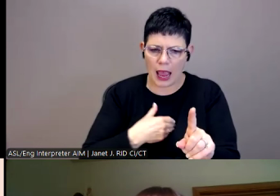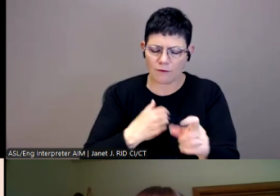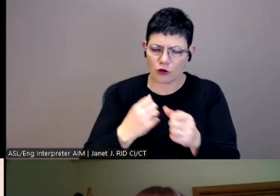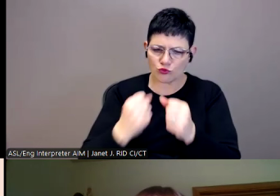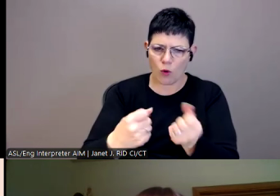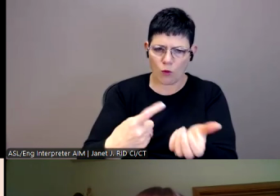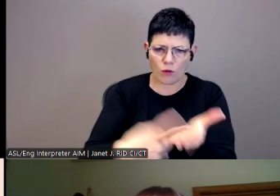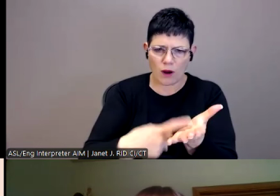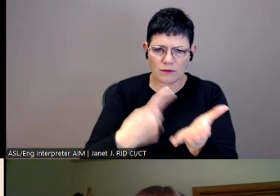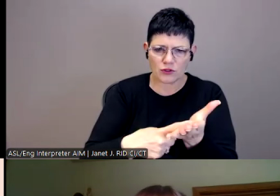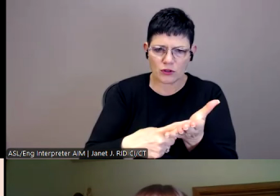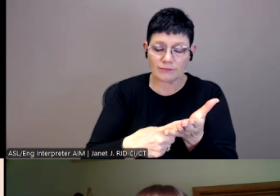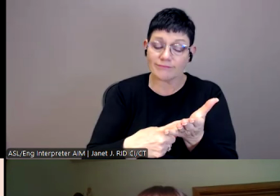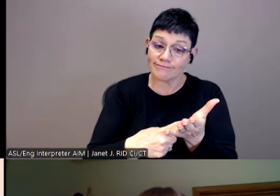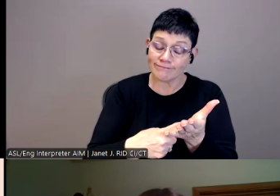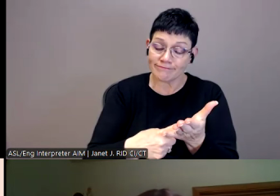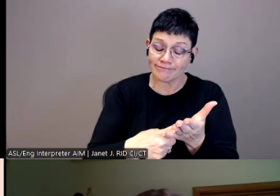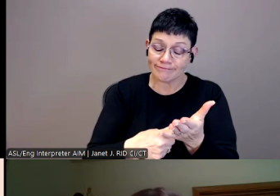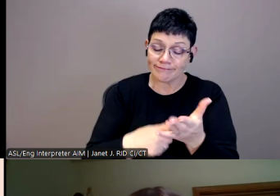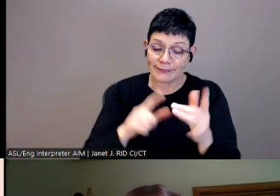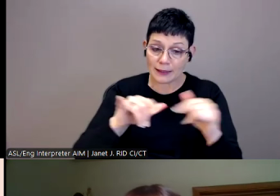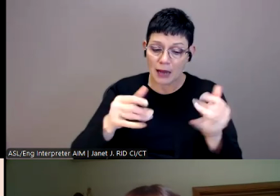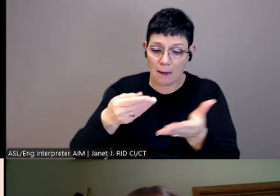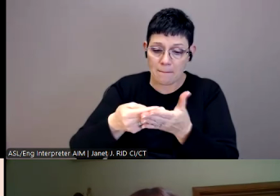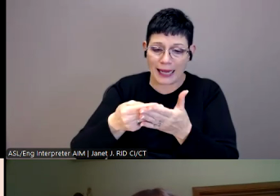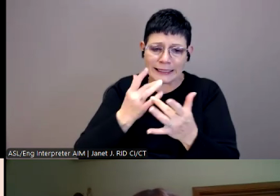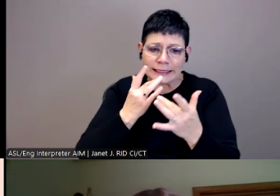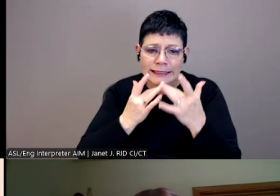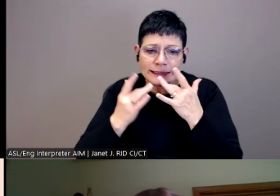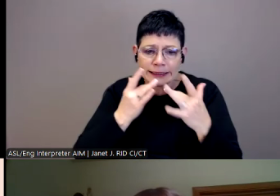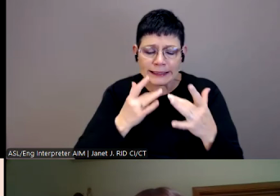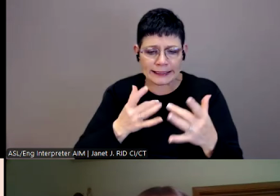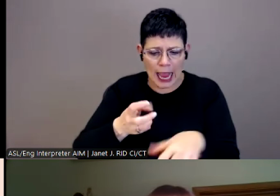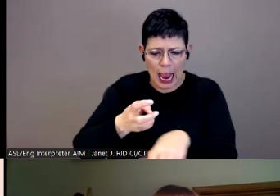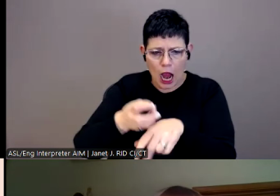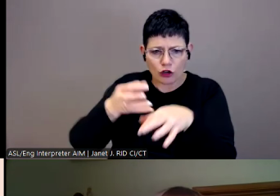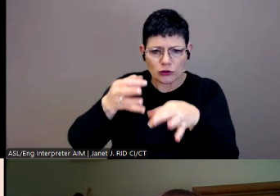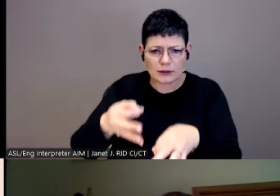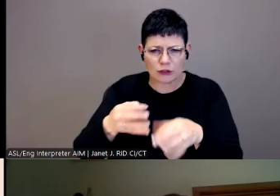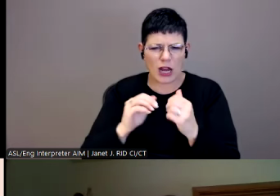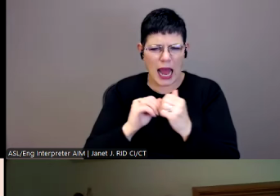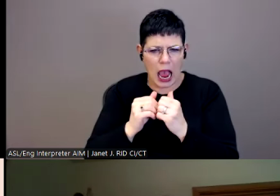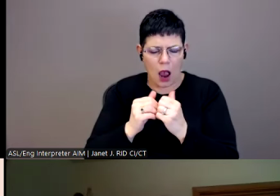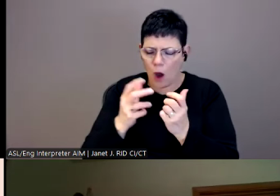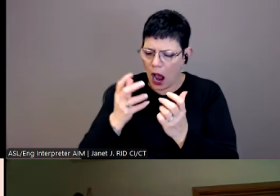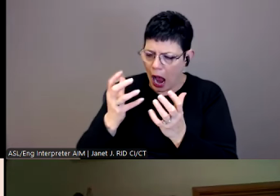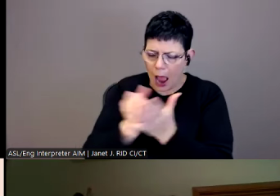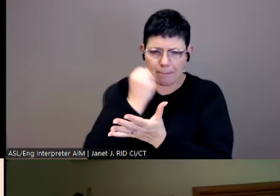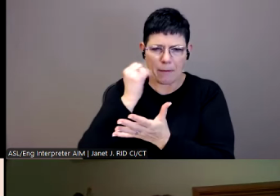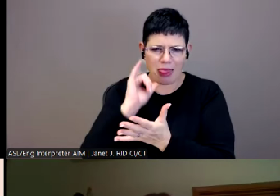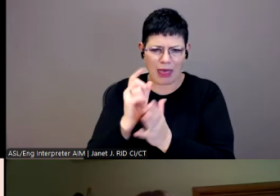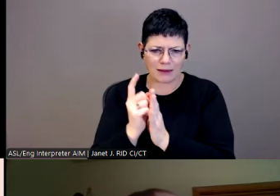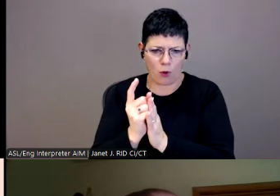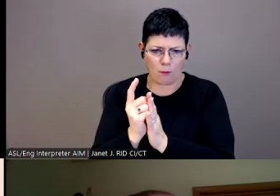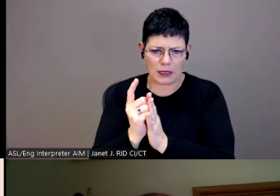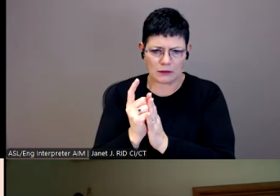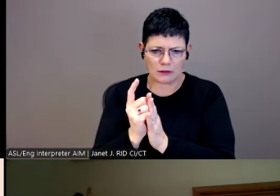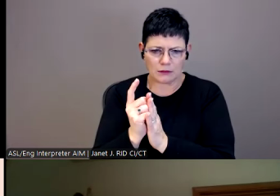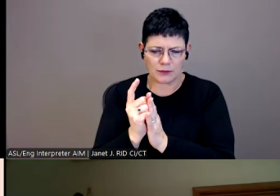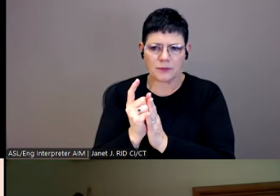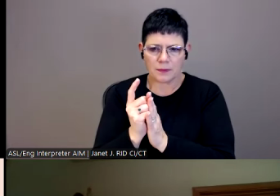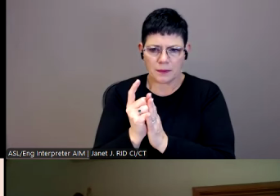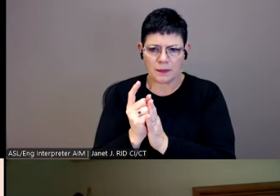when there's limited budgets, when you have to make tough decisions, ultimately is your best opportunity. Yeah. I